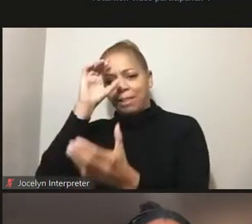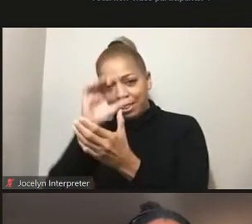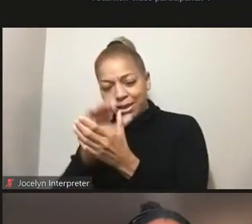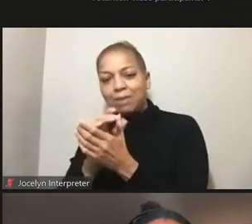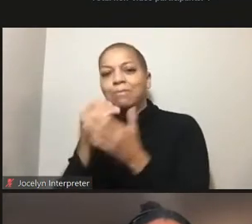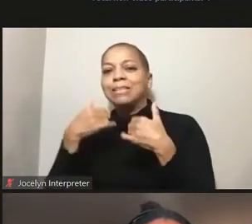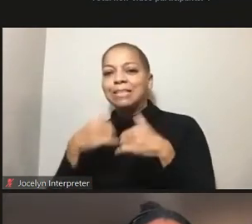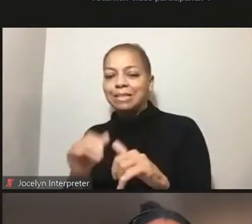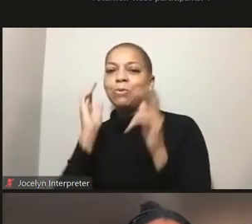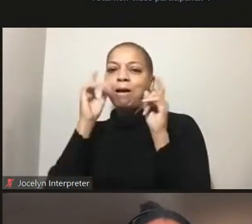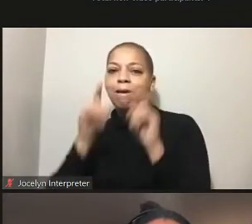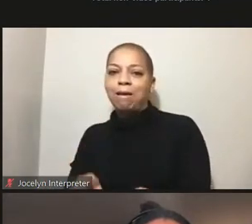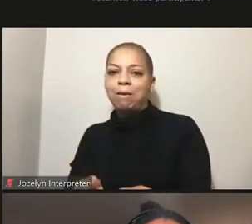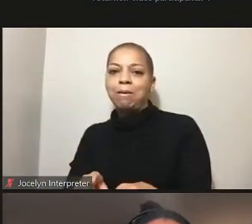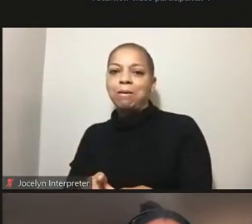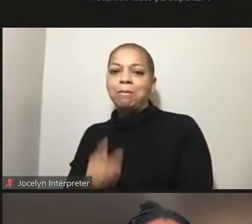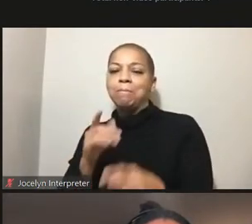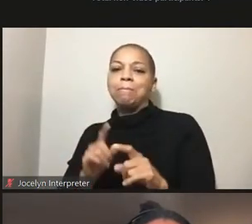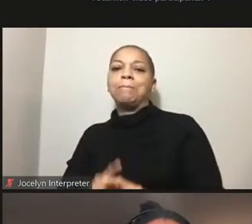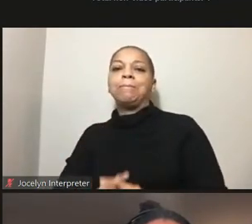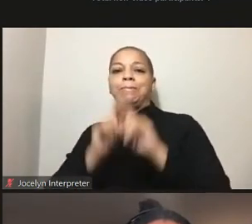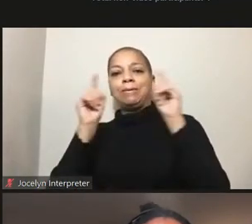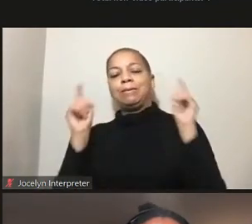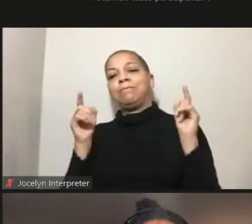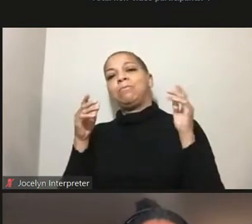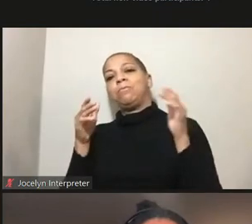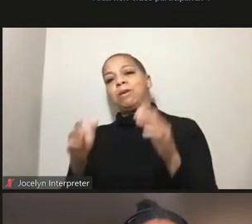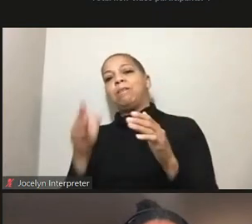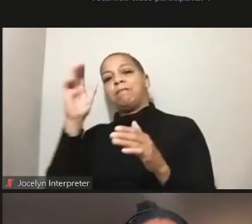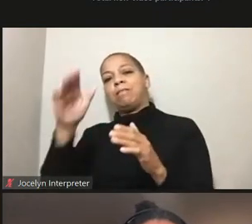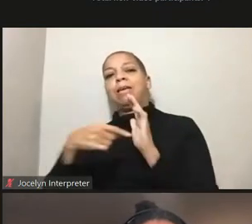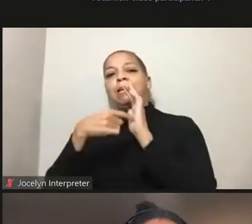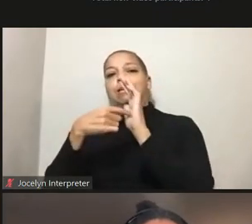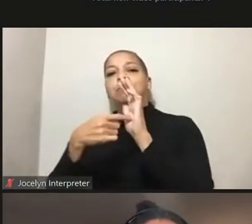would have been a very different pathway forward with that exhibition.